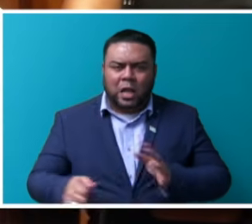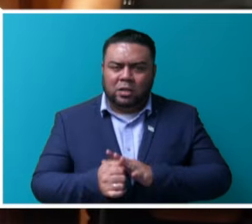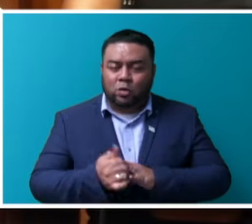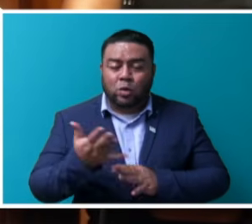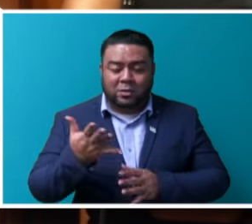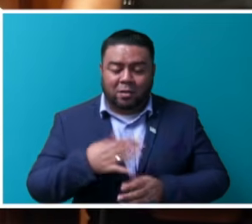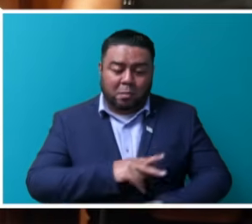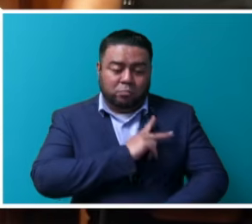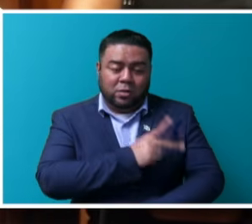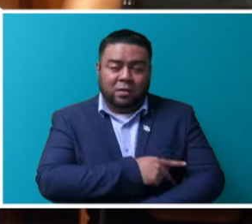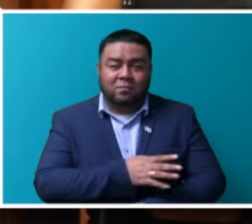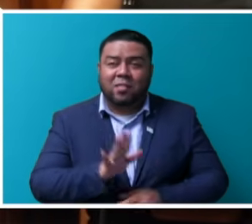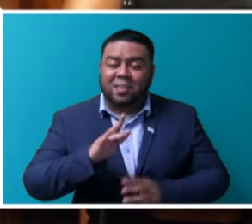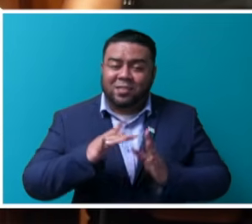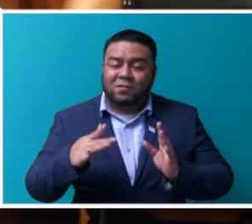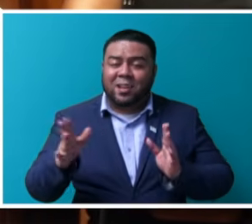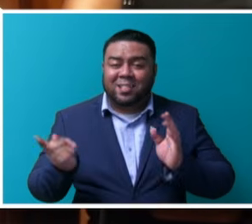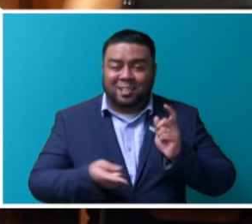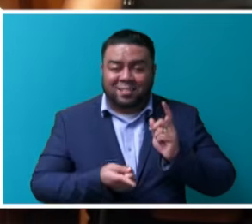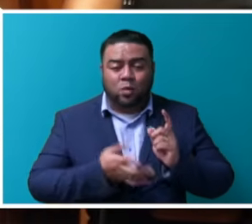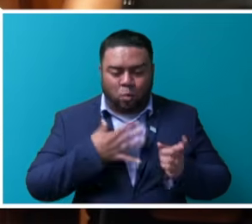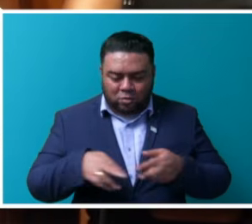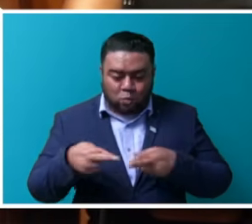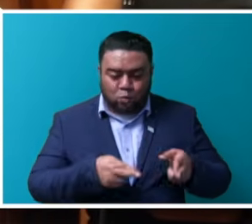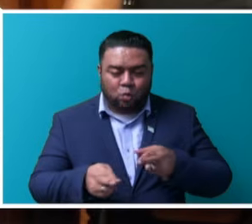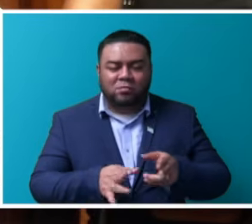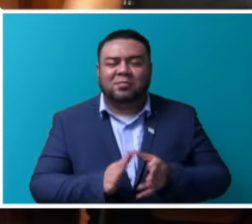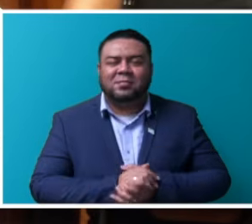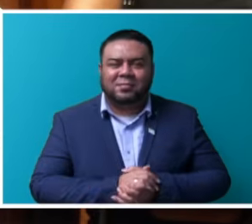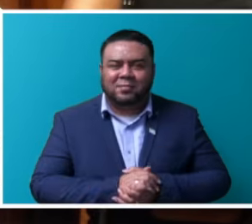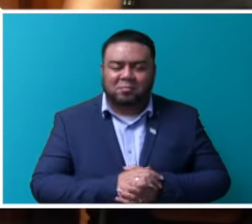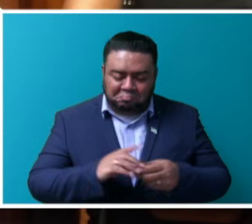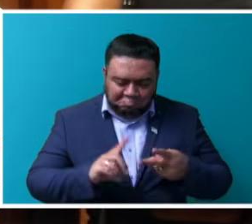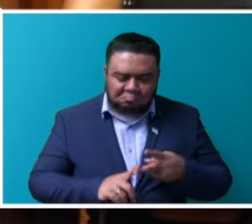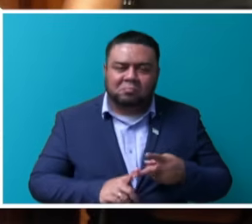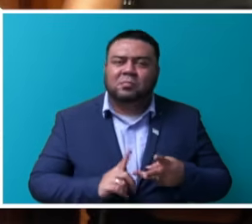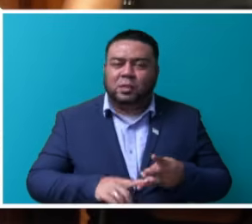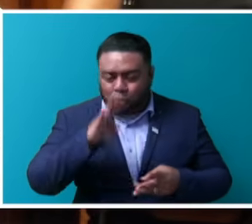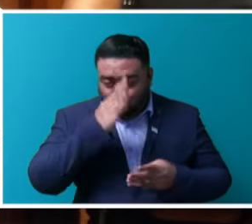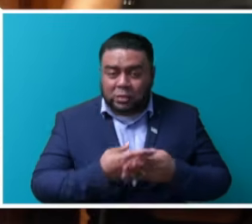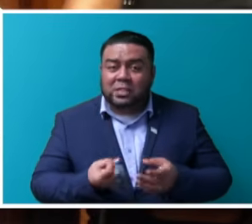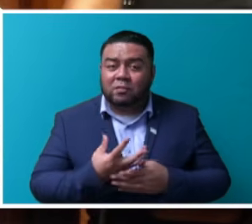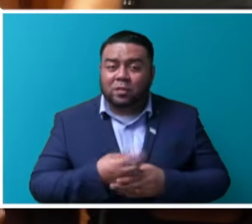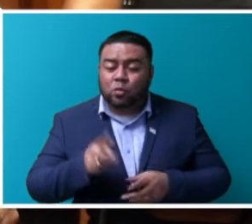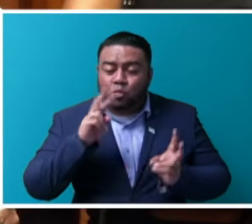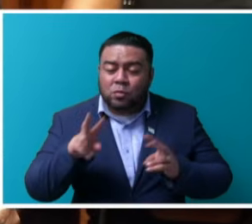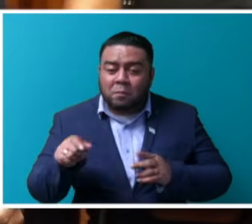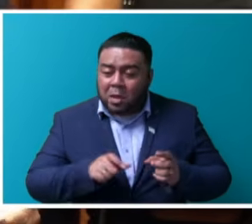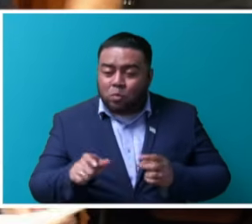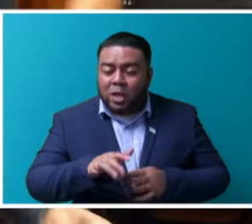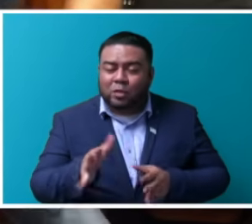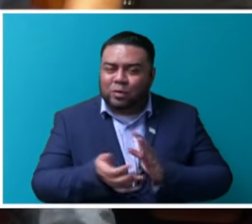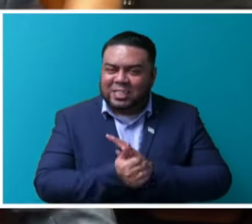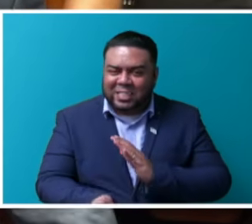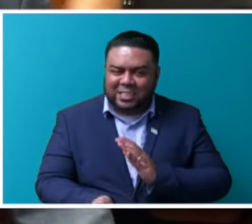expectant mum on the hills of Naitasiri needing decent road access to a health center, the student in Sabusabu seeking pathway to skills